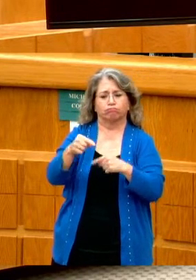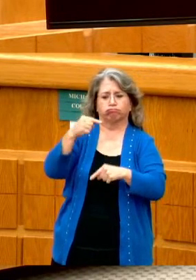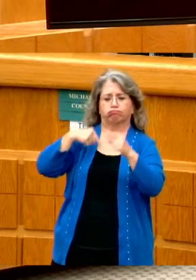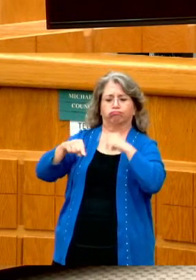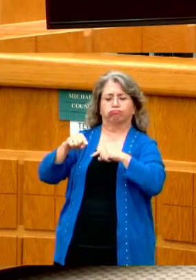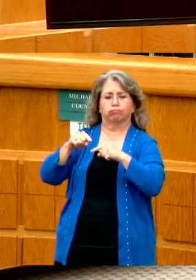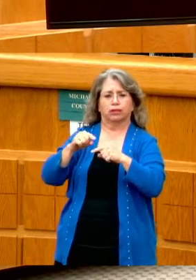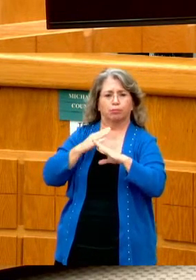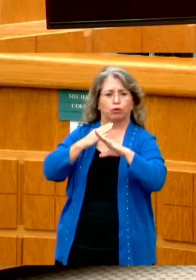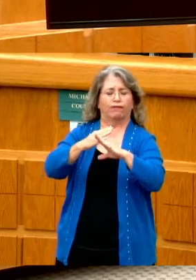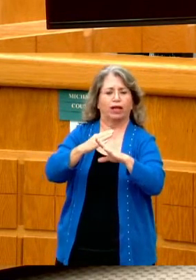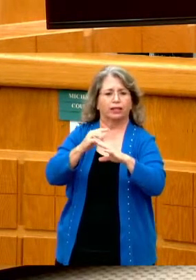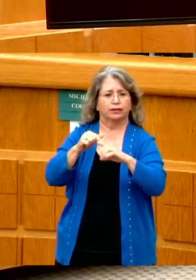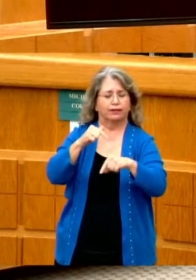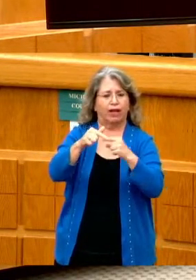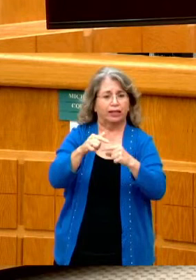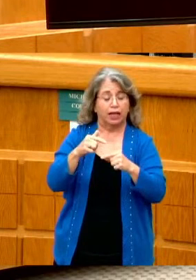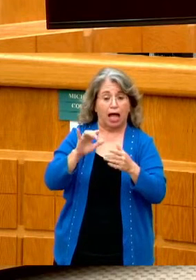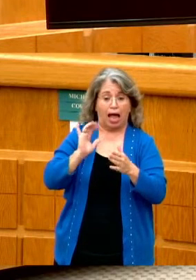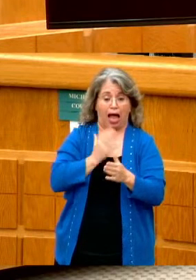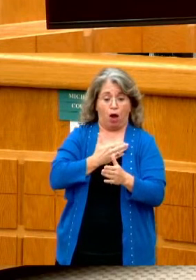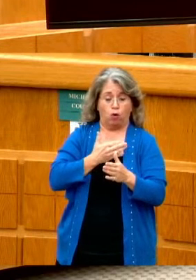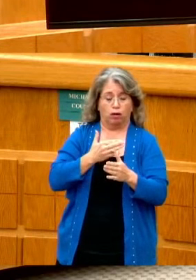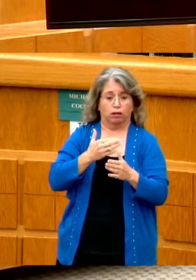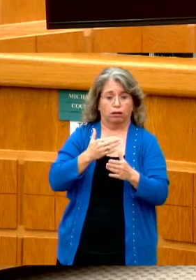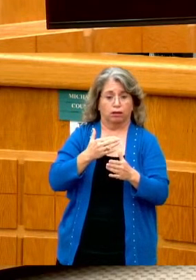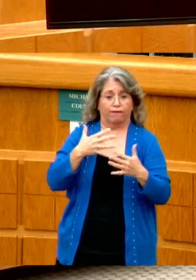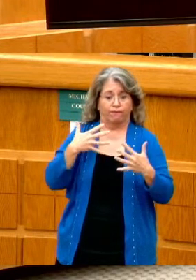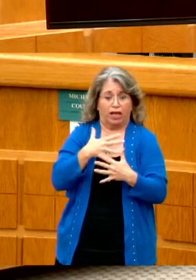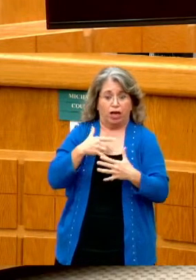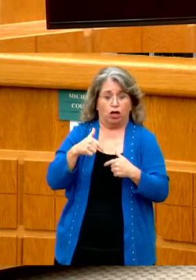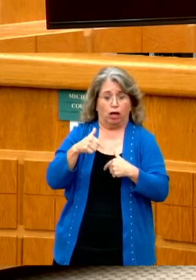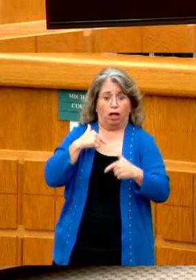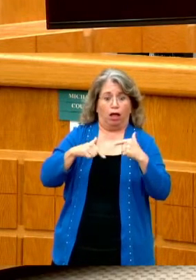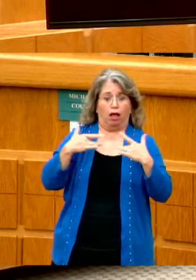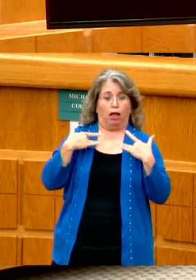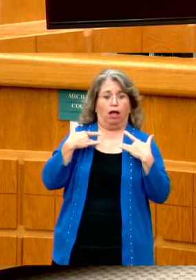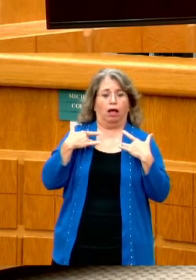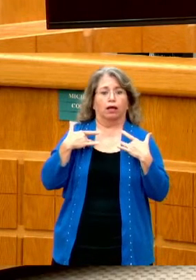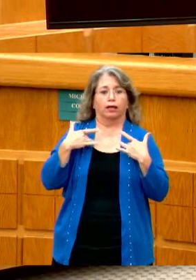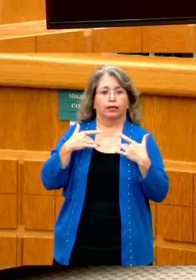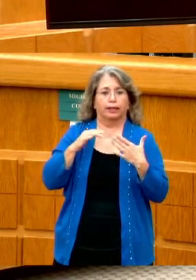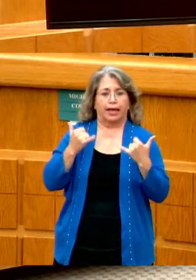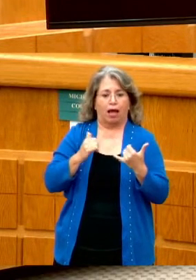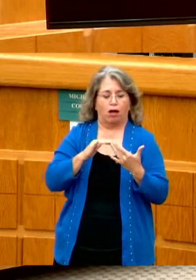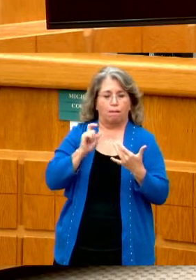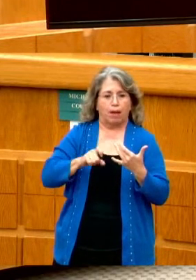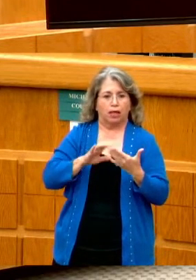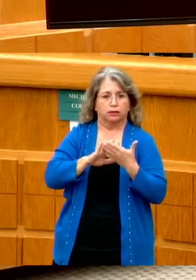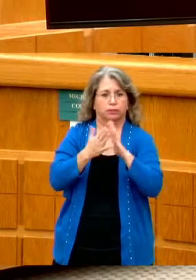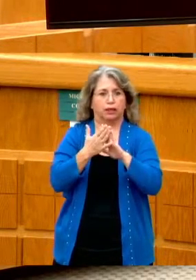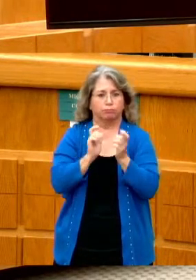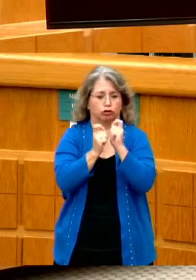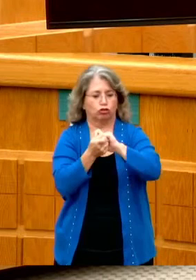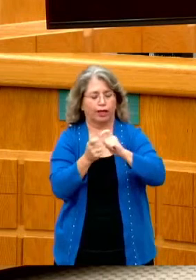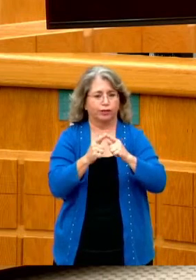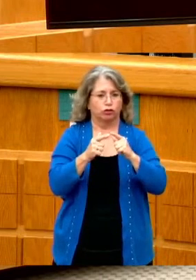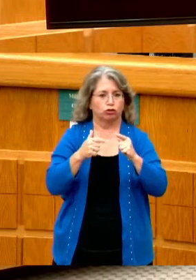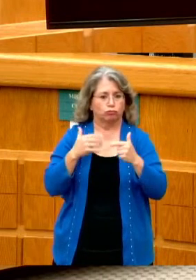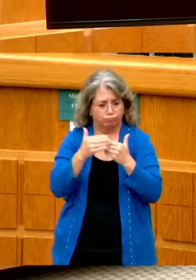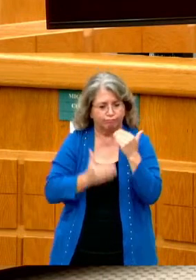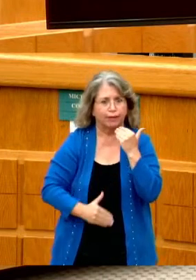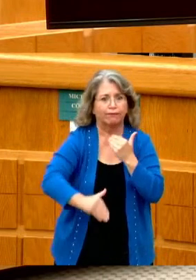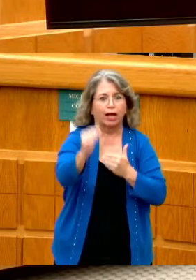And converting retreat into advance is the same mindset I would like to address with you, because it's what I spoke of last